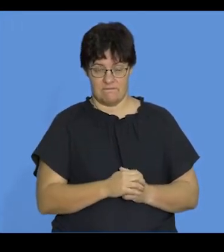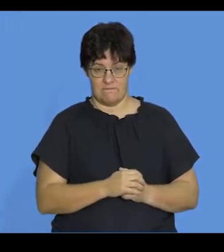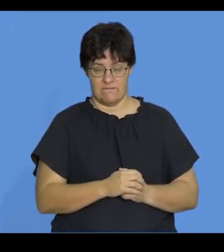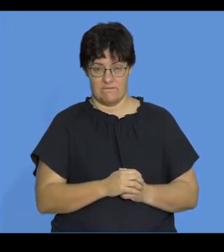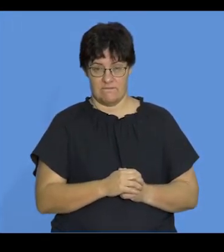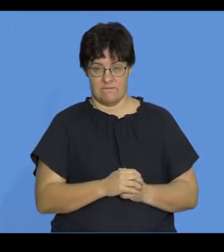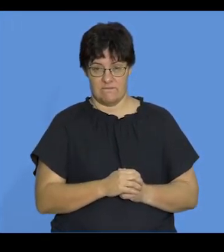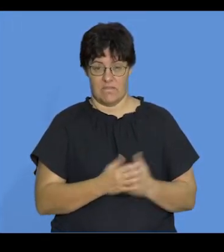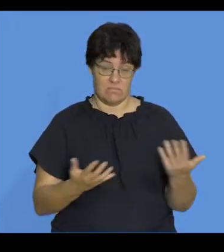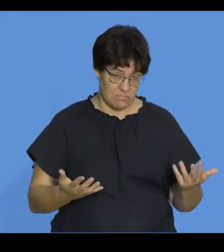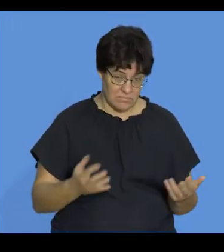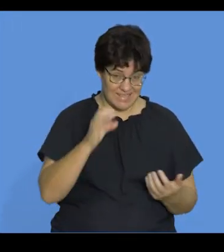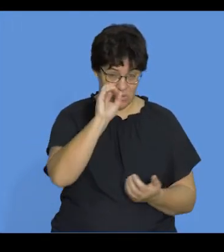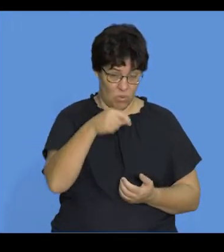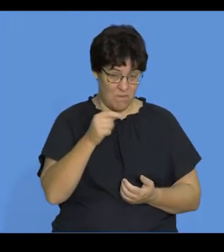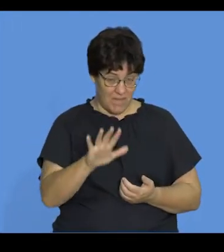right? Now, in other words,